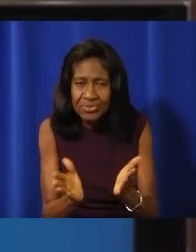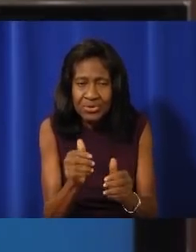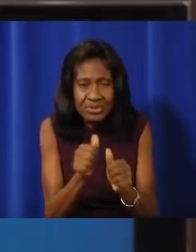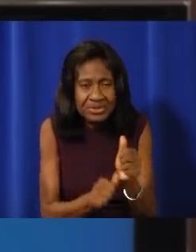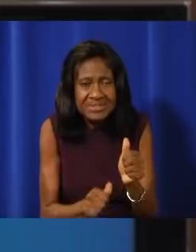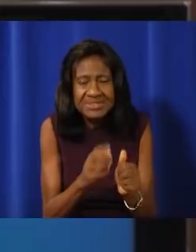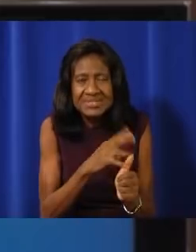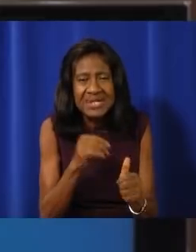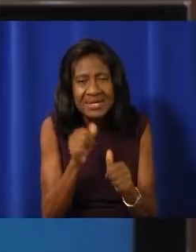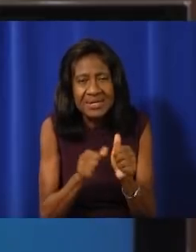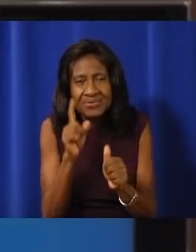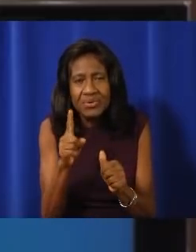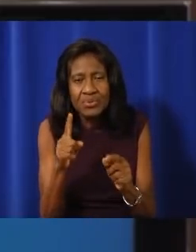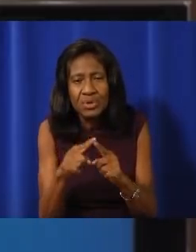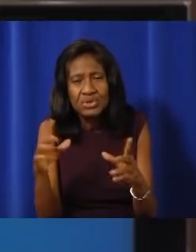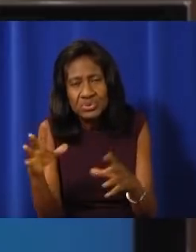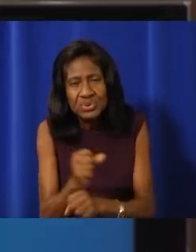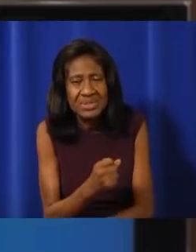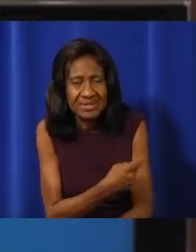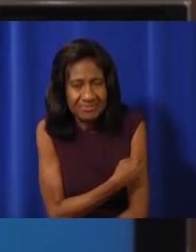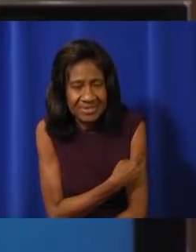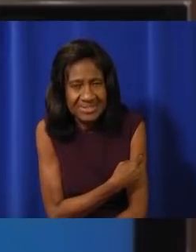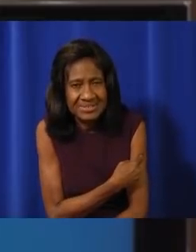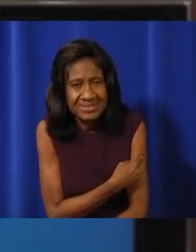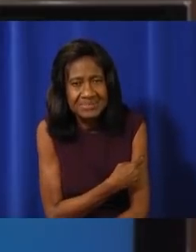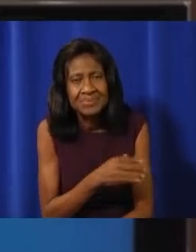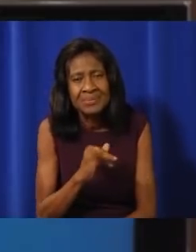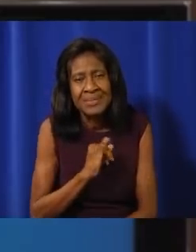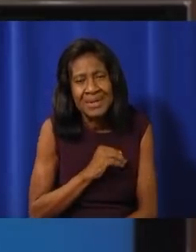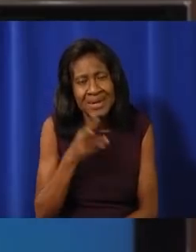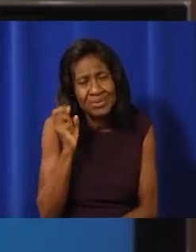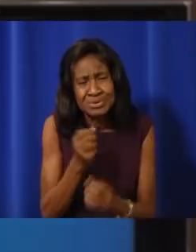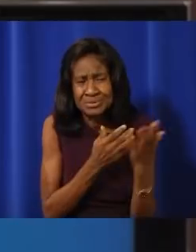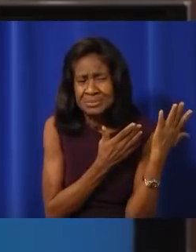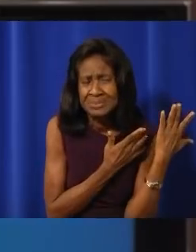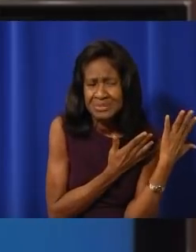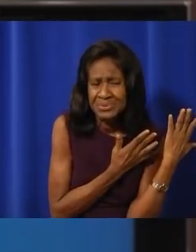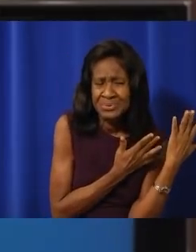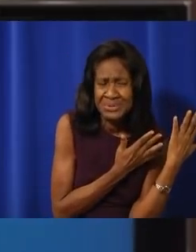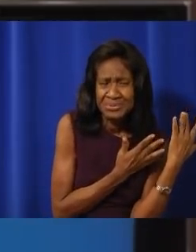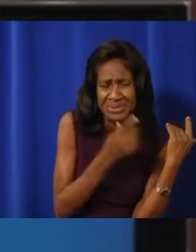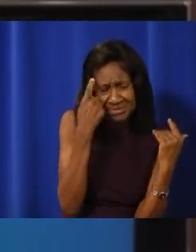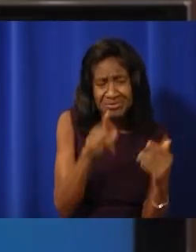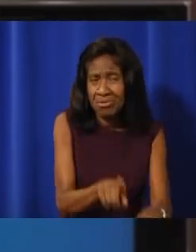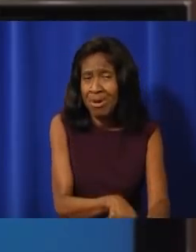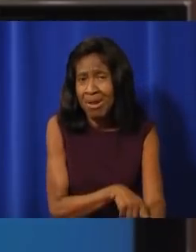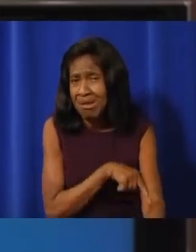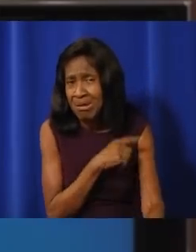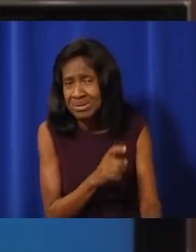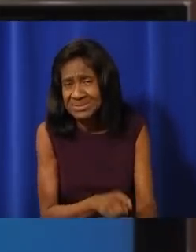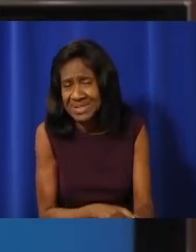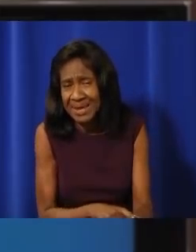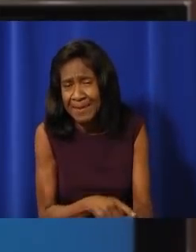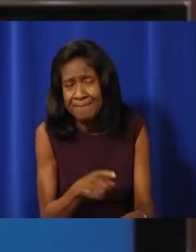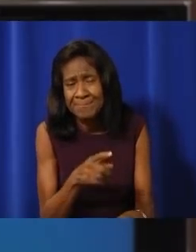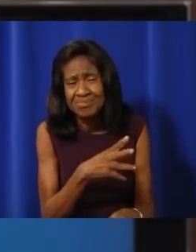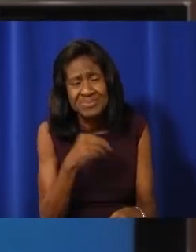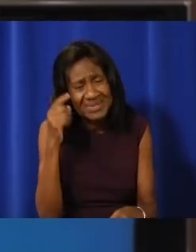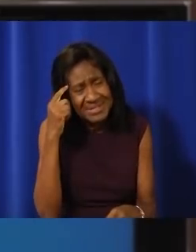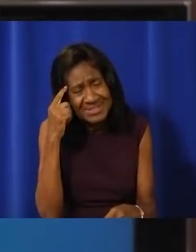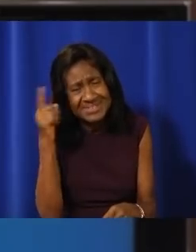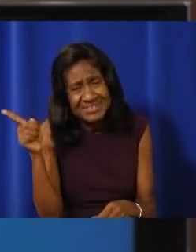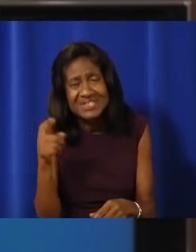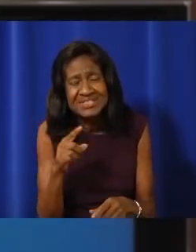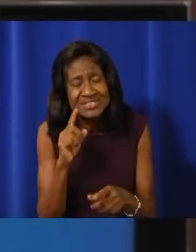to go and get your vaccine if you're able to. I was hesitant for quite some time, and I decided to